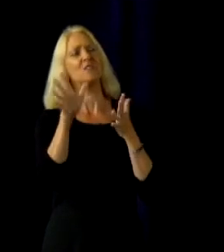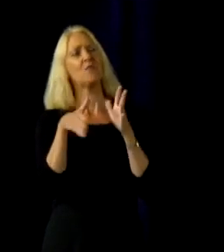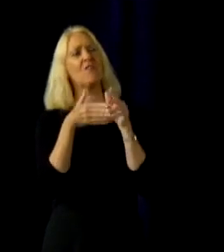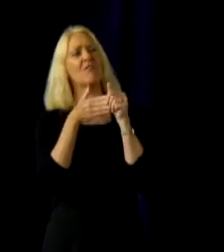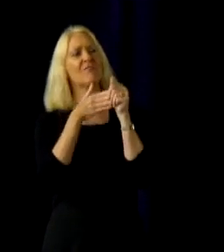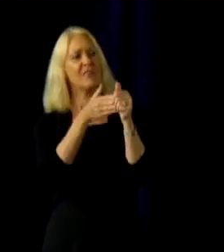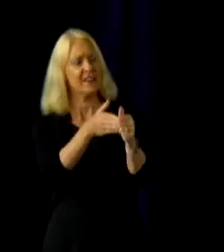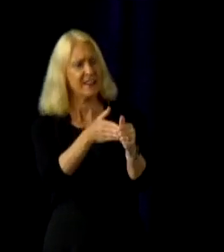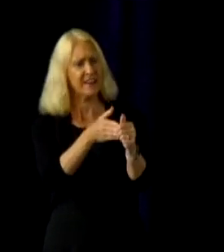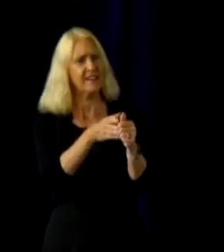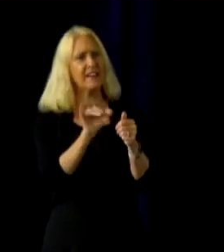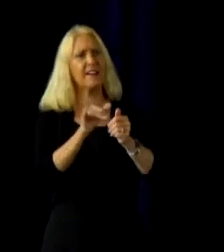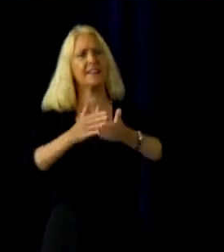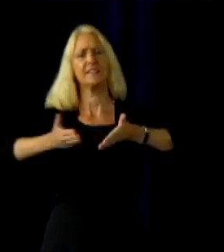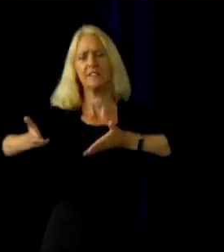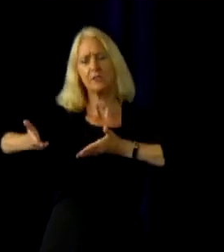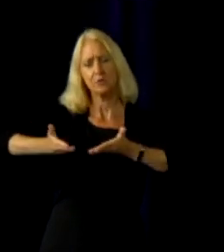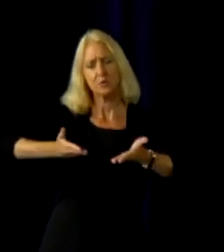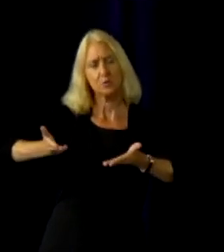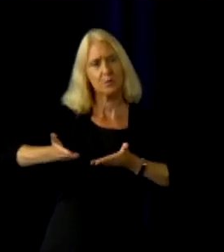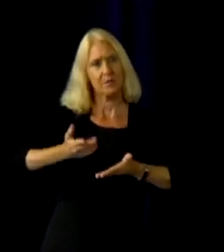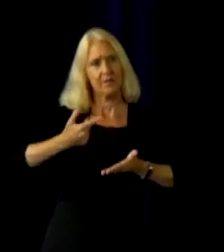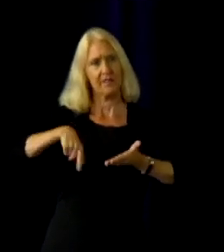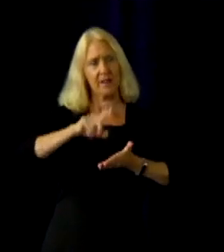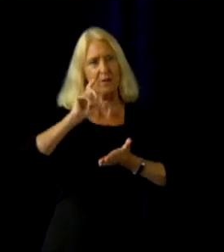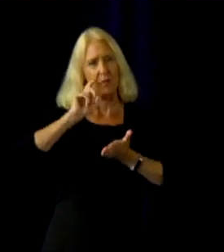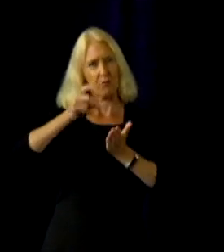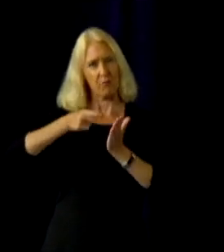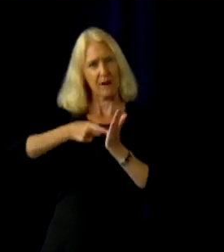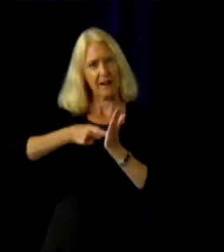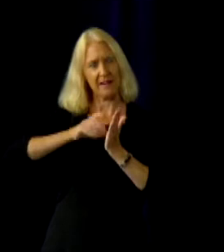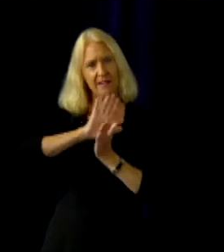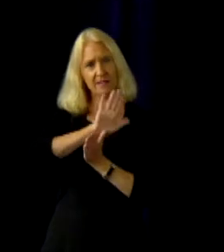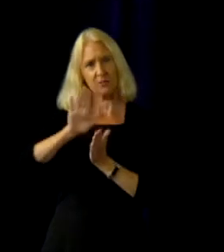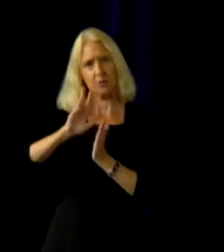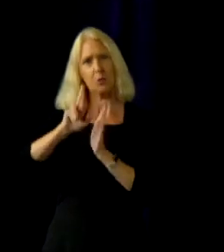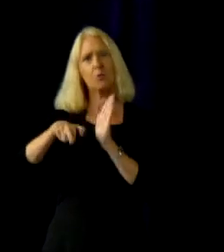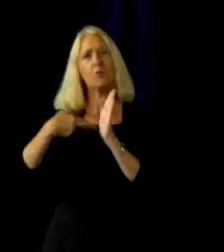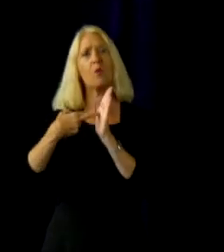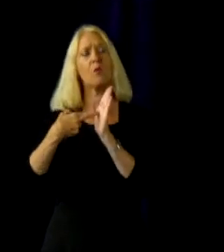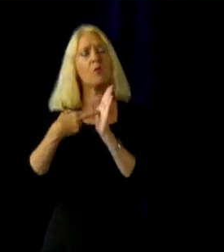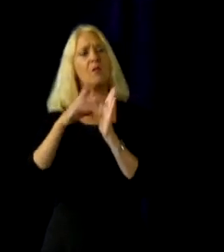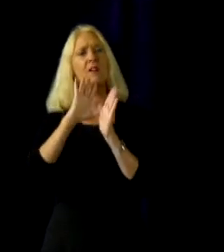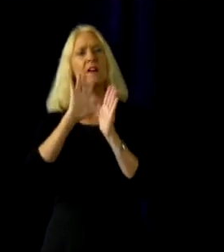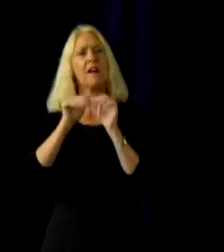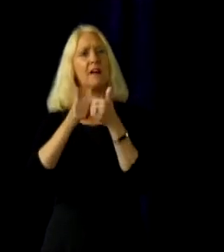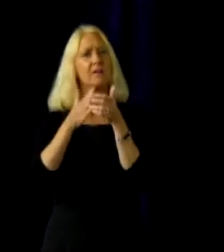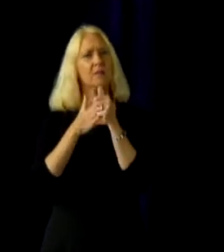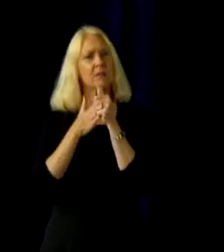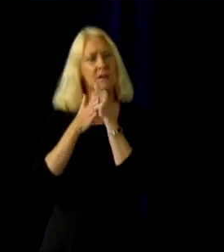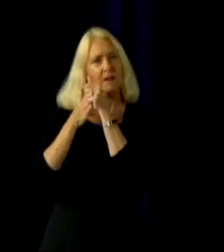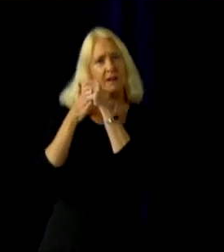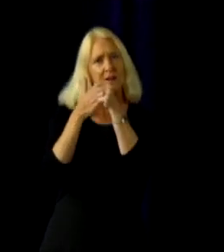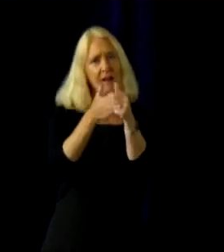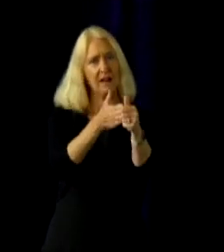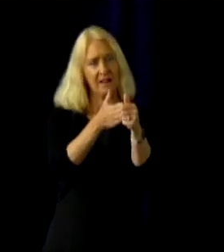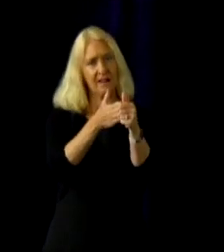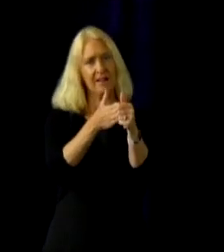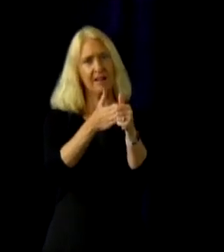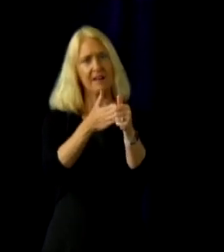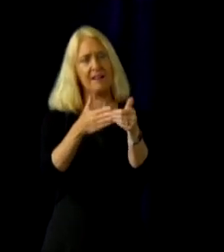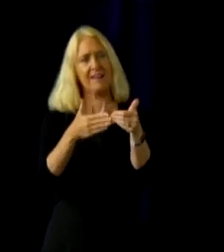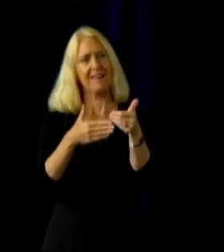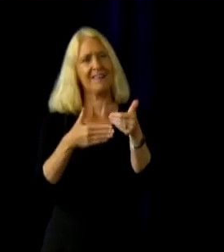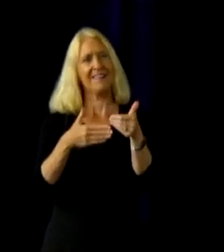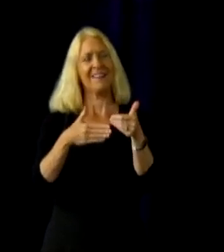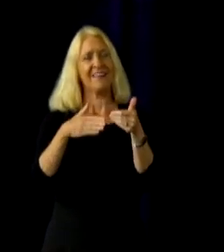servant leaders, recognizing the role that you have in guiding the direction of our next